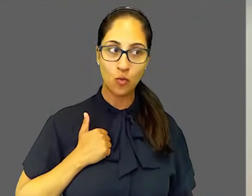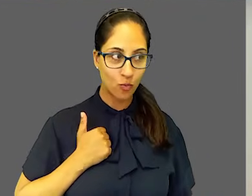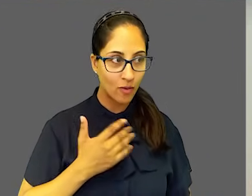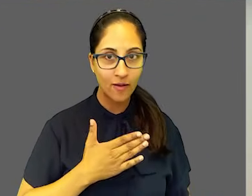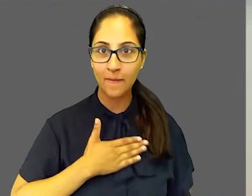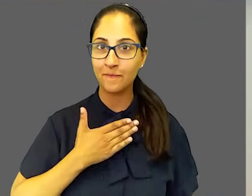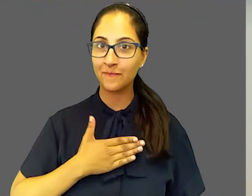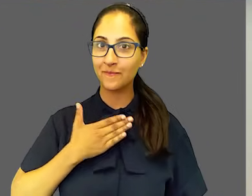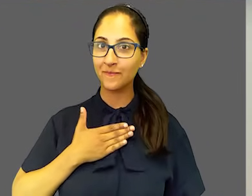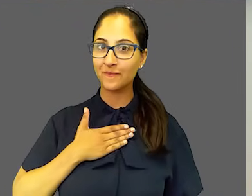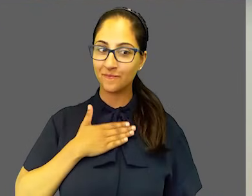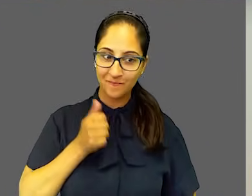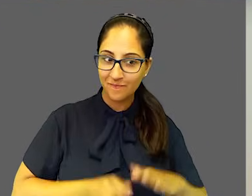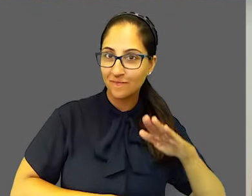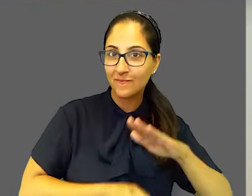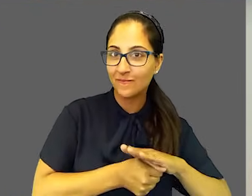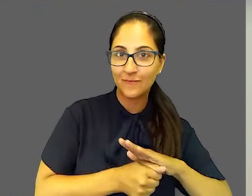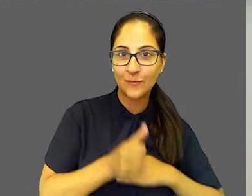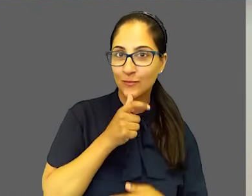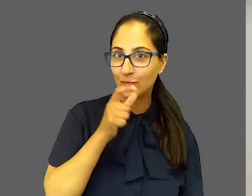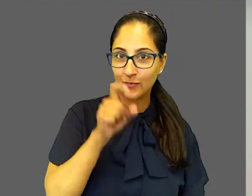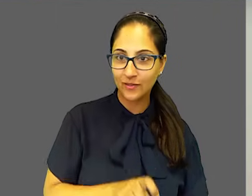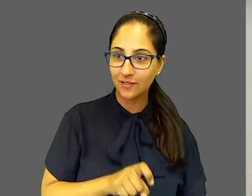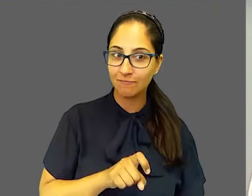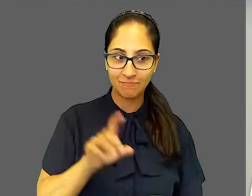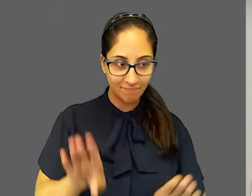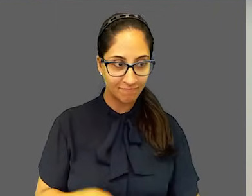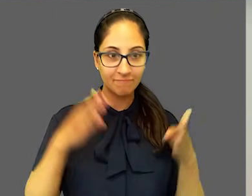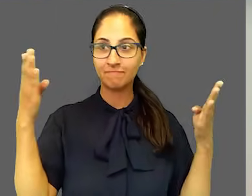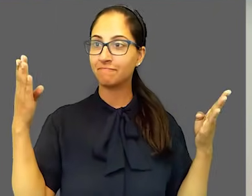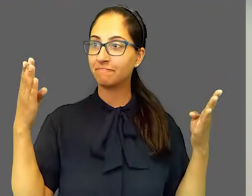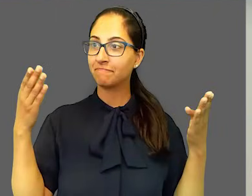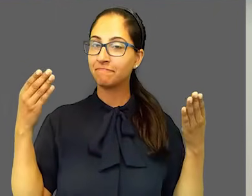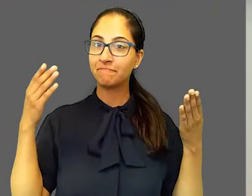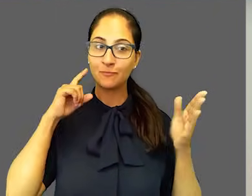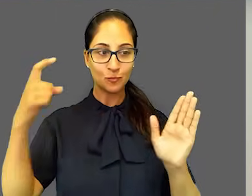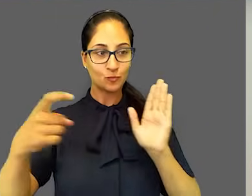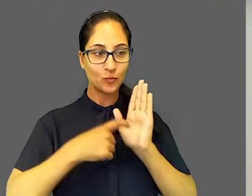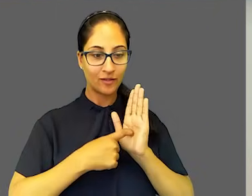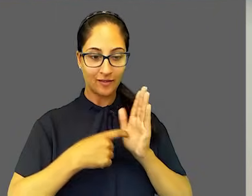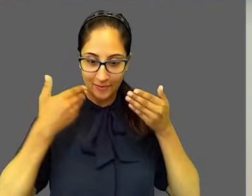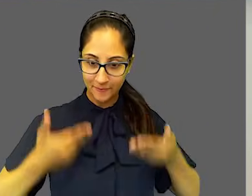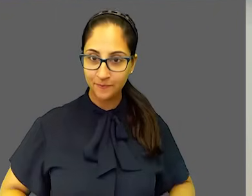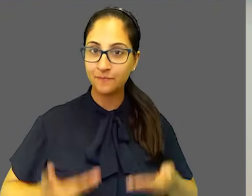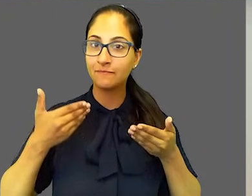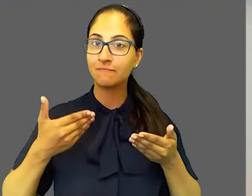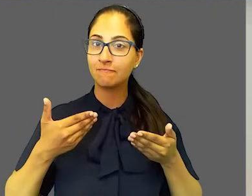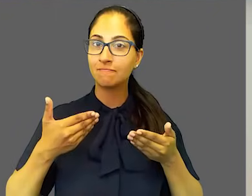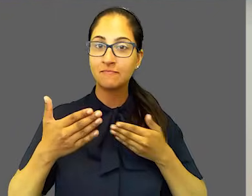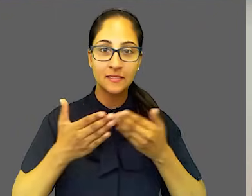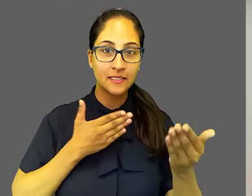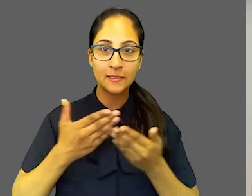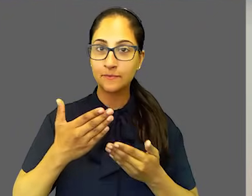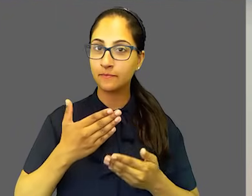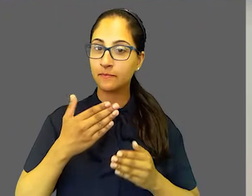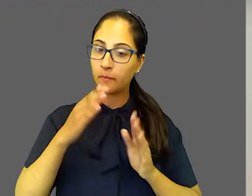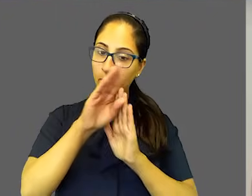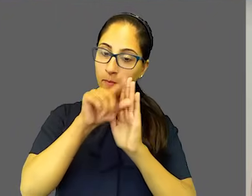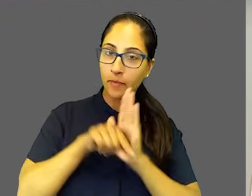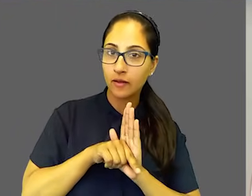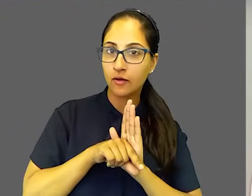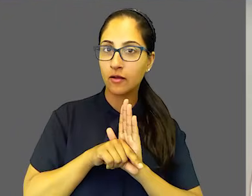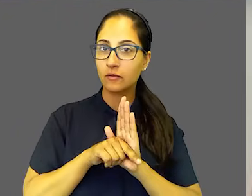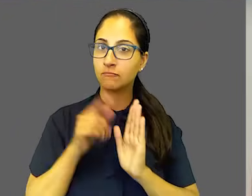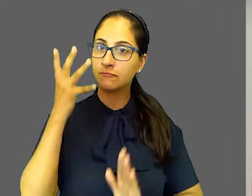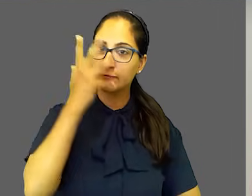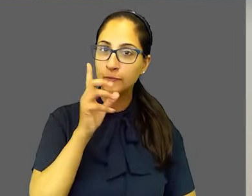was finally so happy that I didn't have to worry about that, and I was recognized as a person, and I won't be singled out because the way